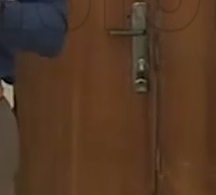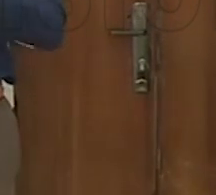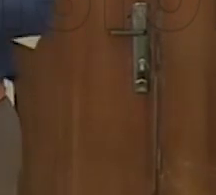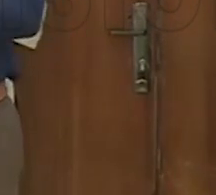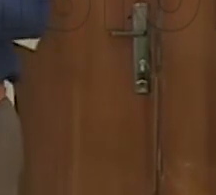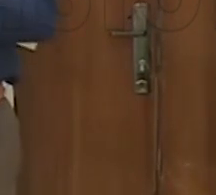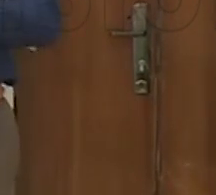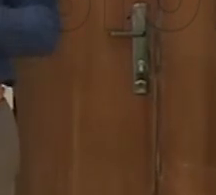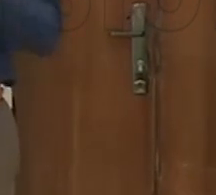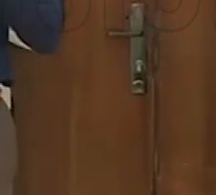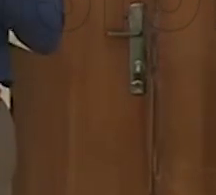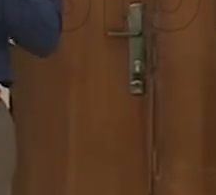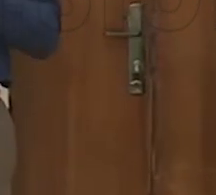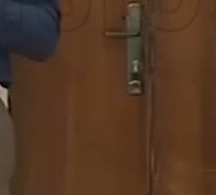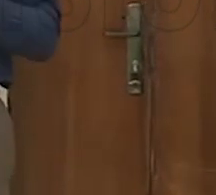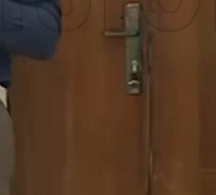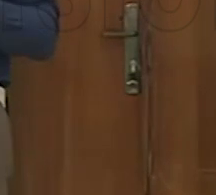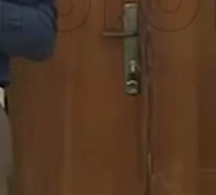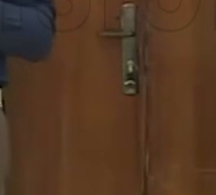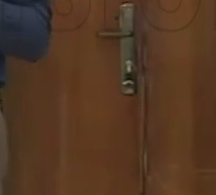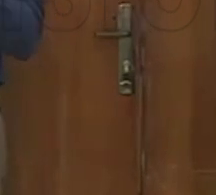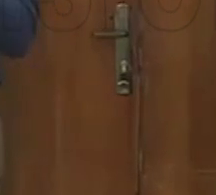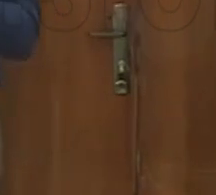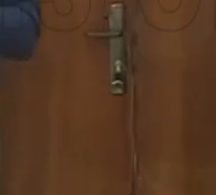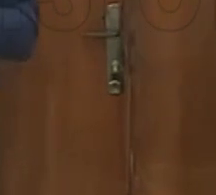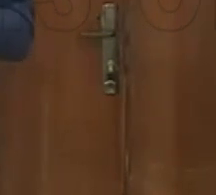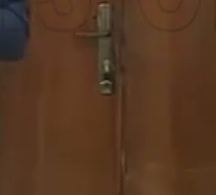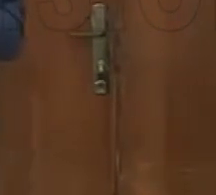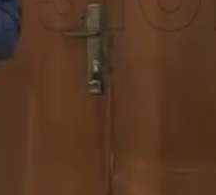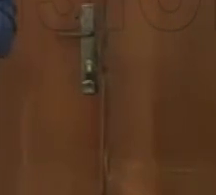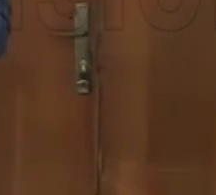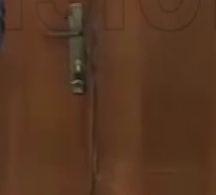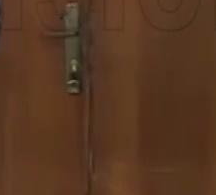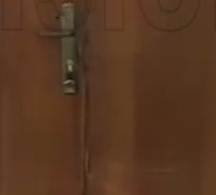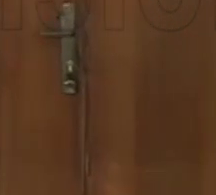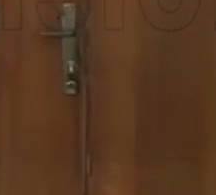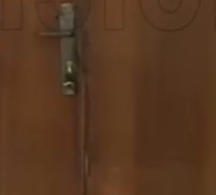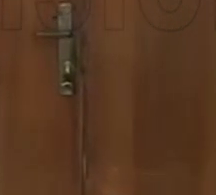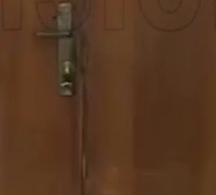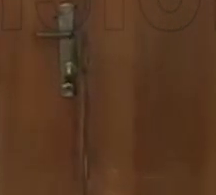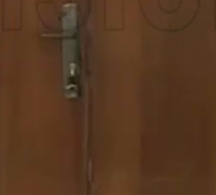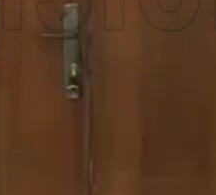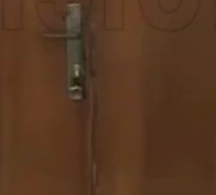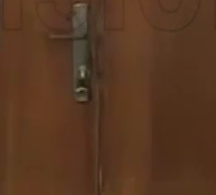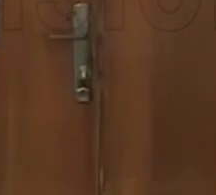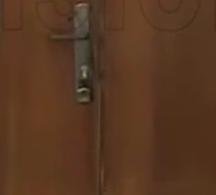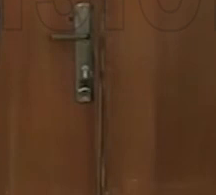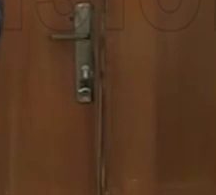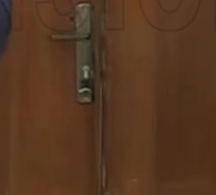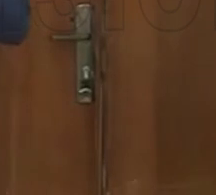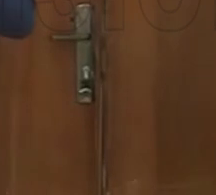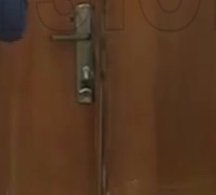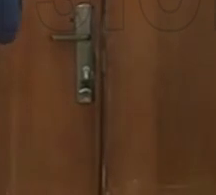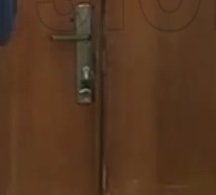Good evening, sir. My name is Friday Okeribe. I'm a reporter with Channels TV. I think I will just start on the note of that school's